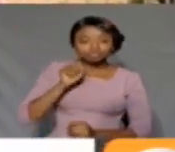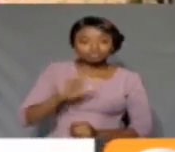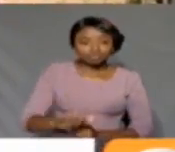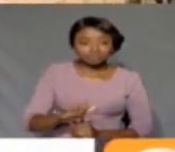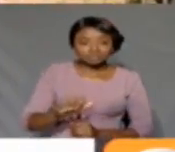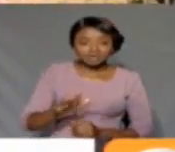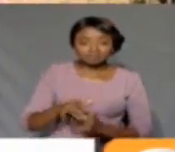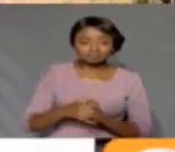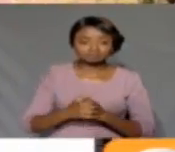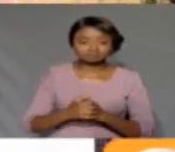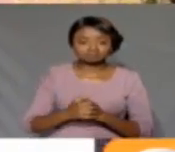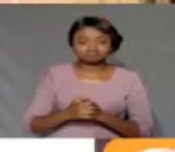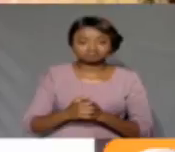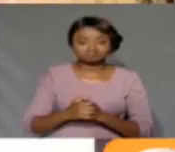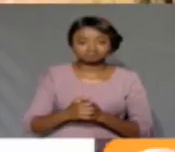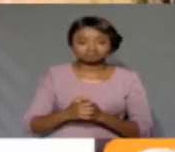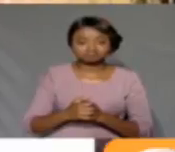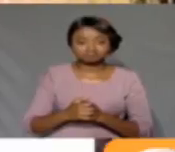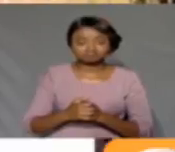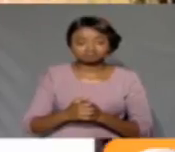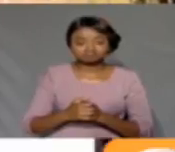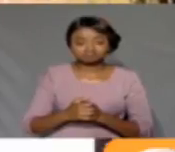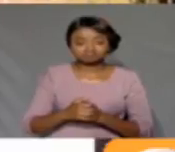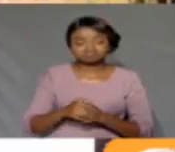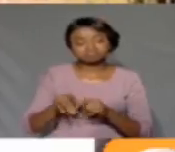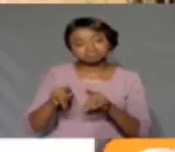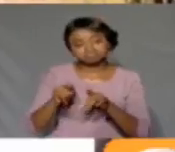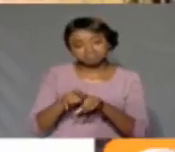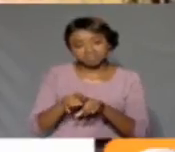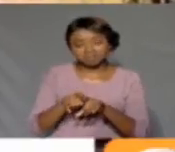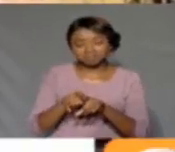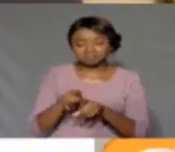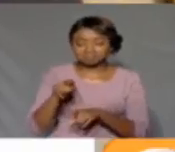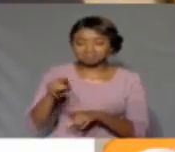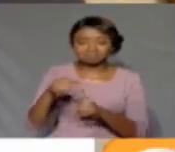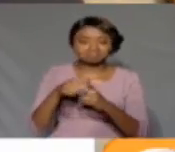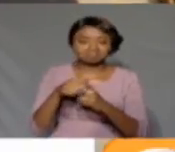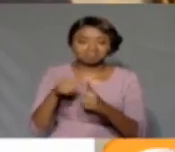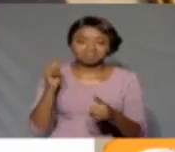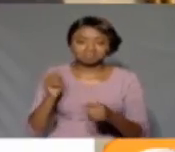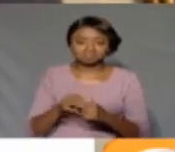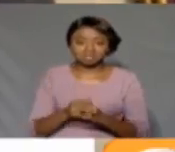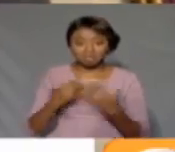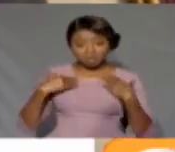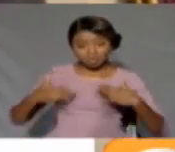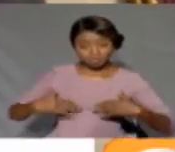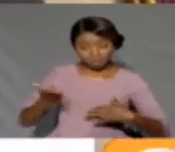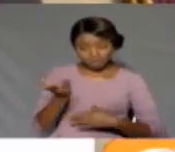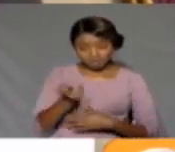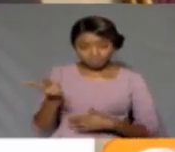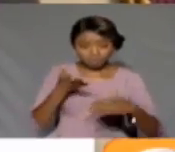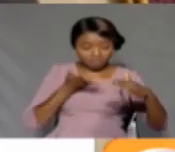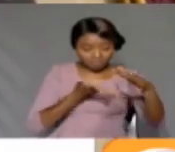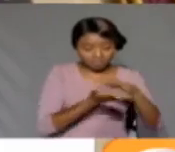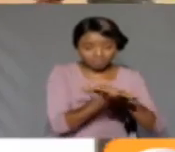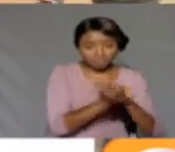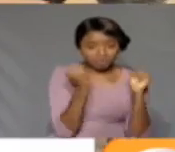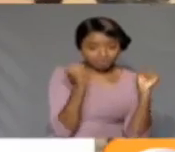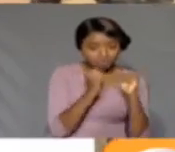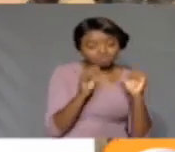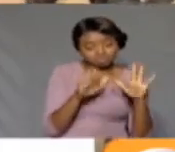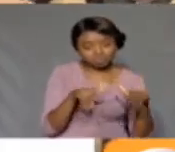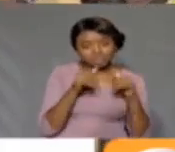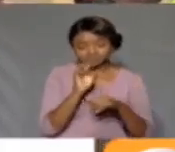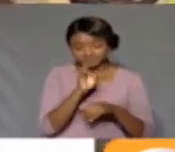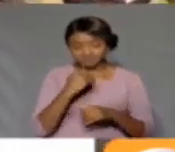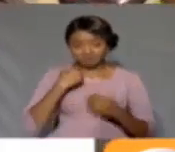daughter, Catherine Nyaguthie, also was no more. And while the bodies of the deceased lie at the Chiromo mortuary waiting